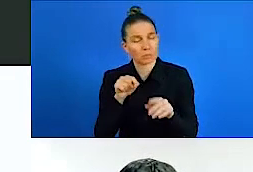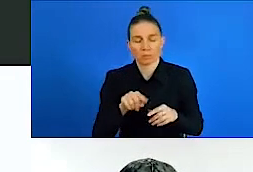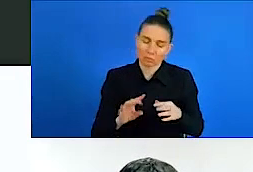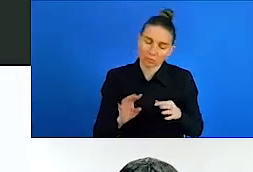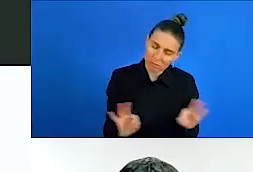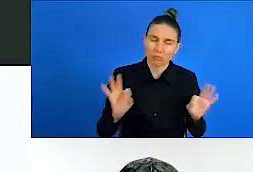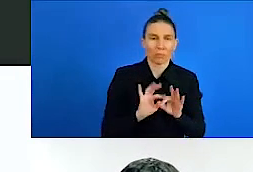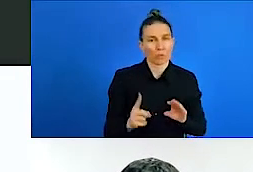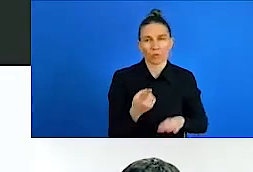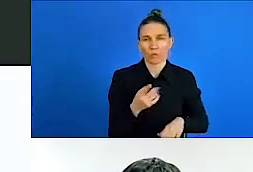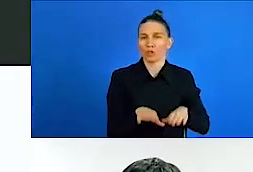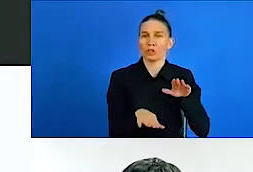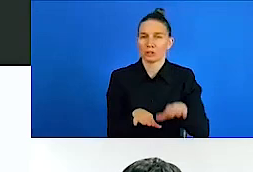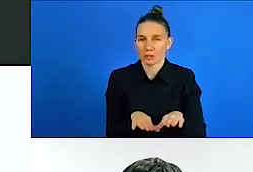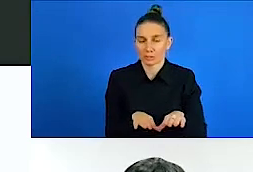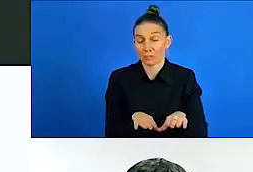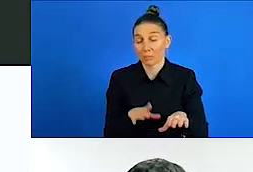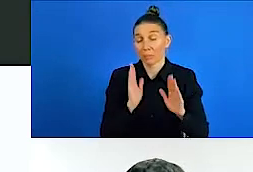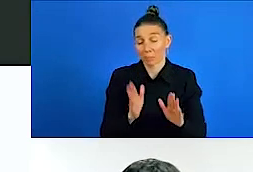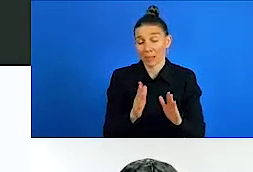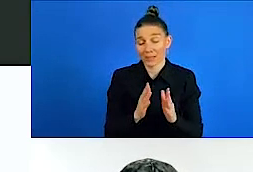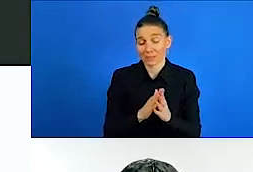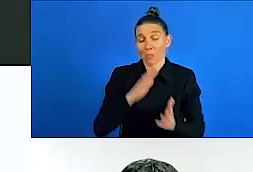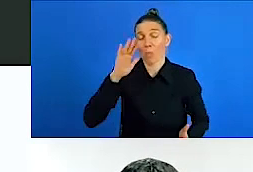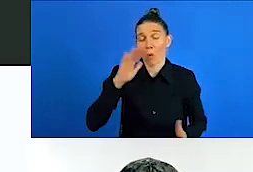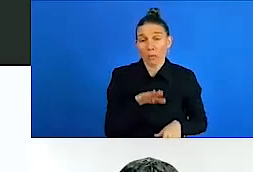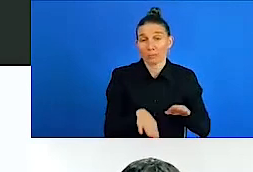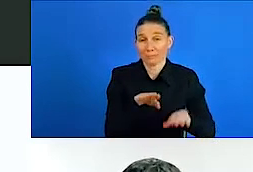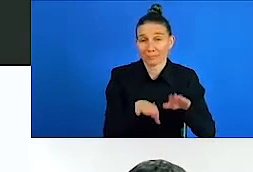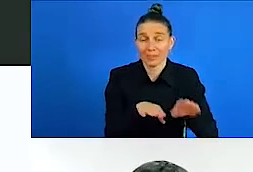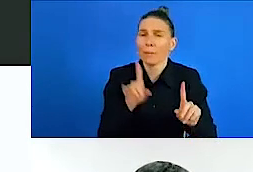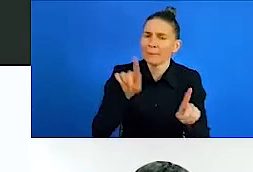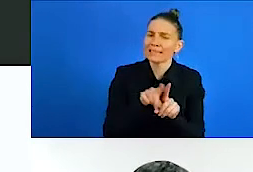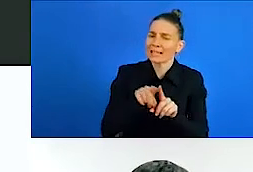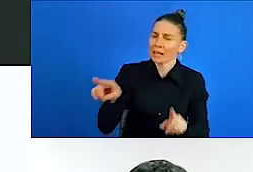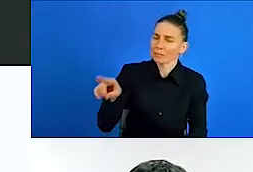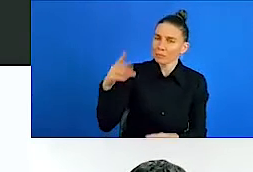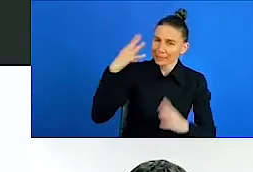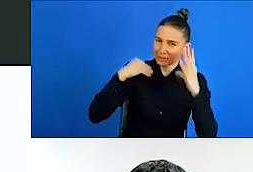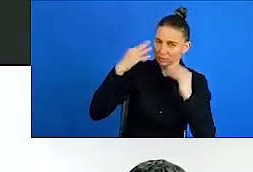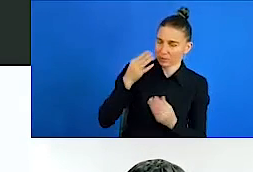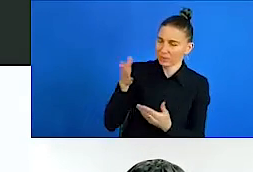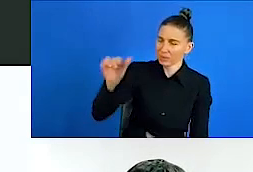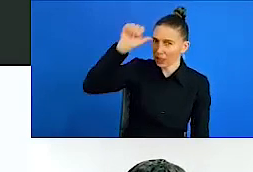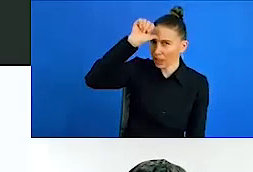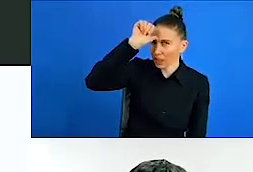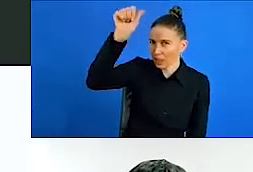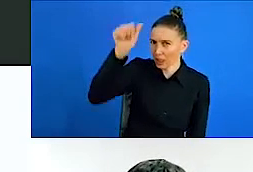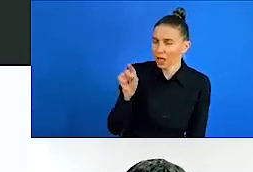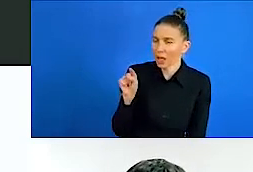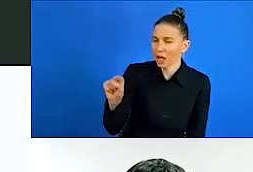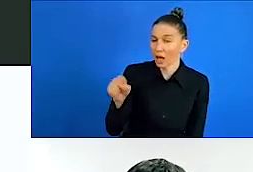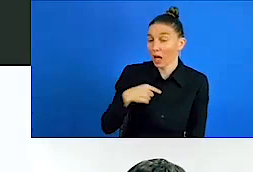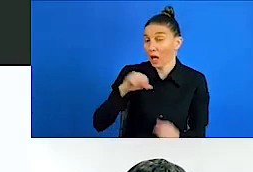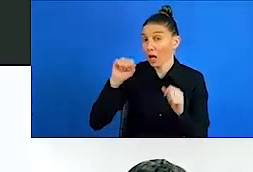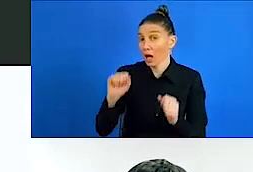are many more steps need to be taken. And just to drawing on the experience from India, and perhaps I can share one